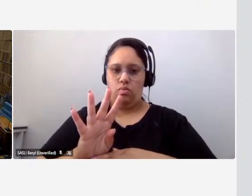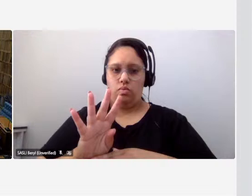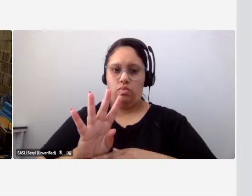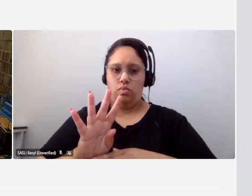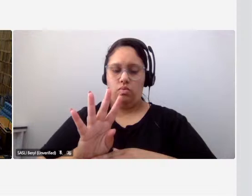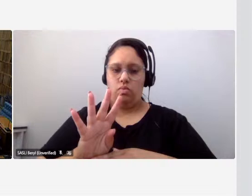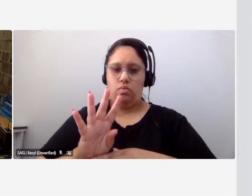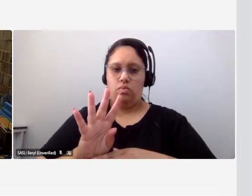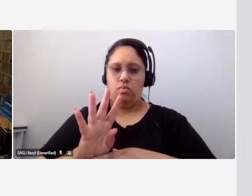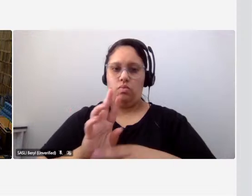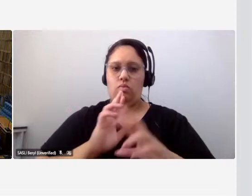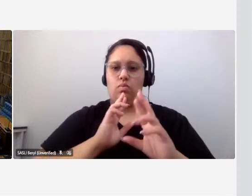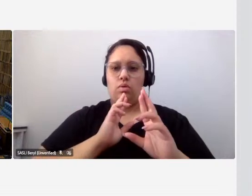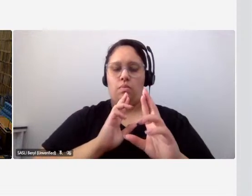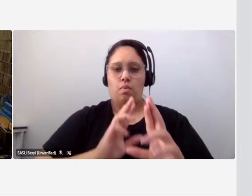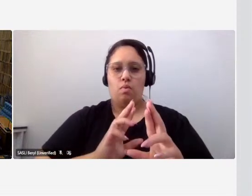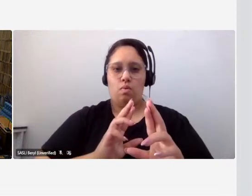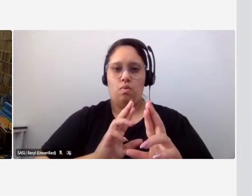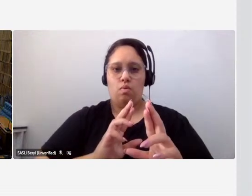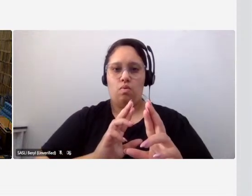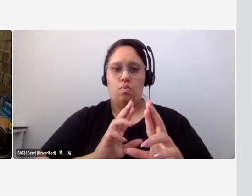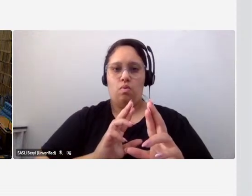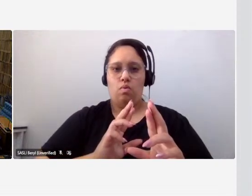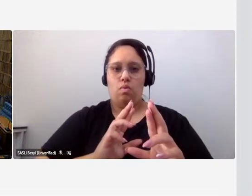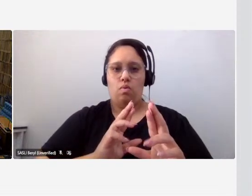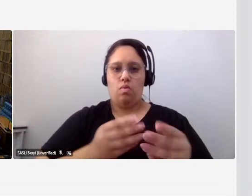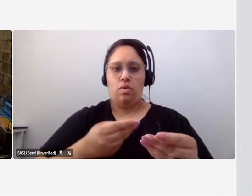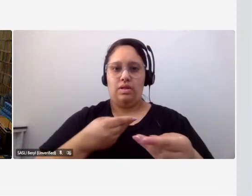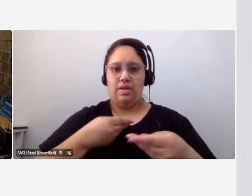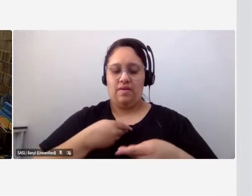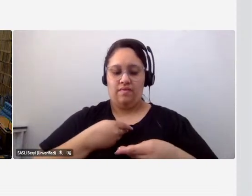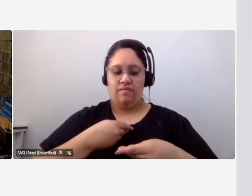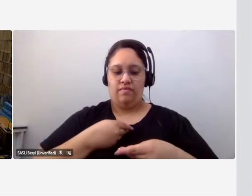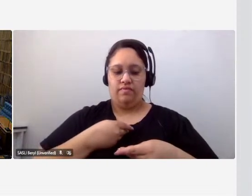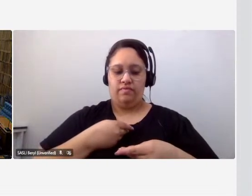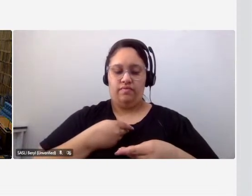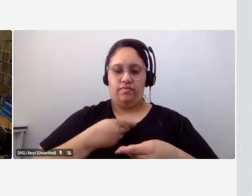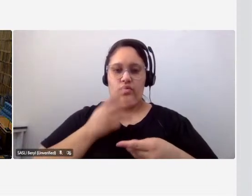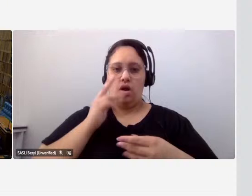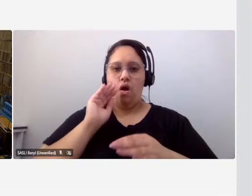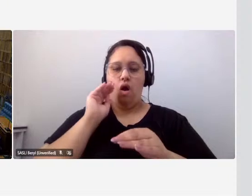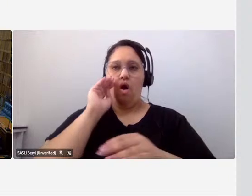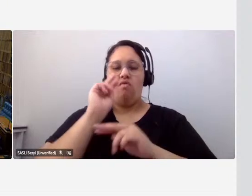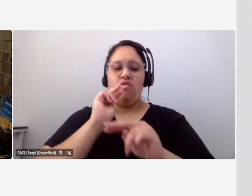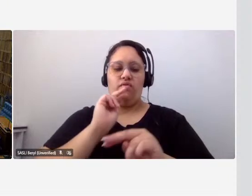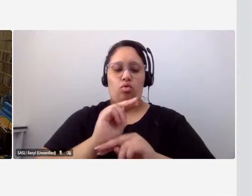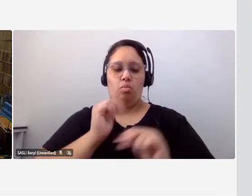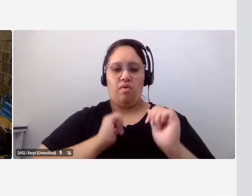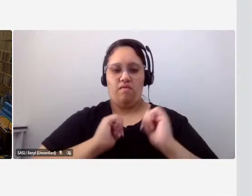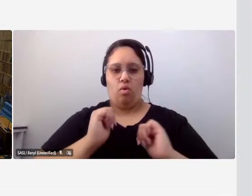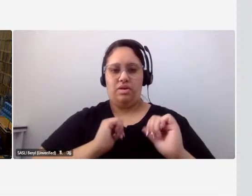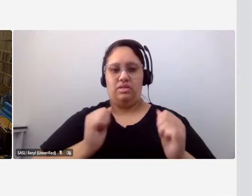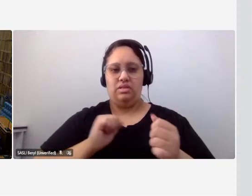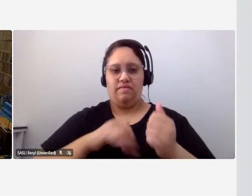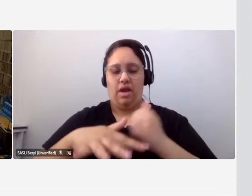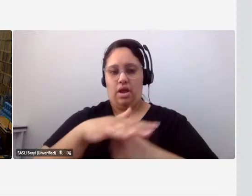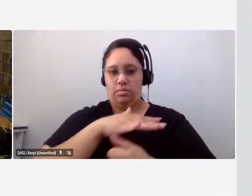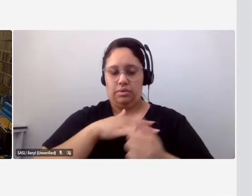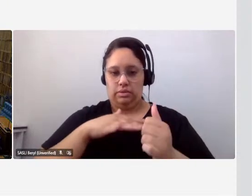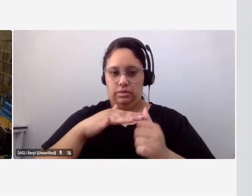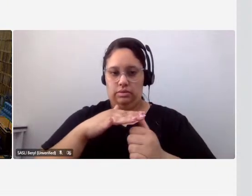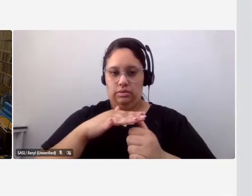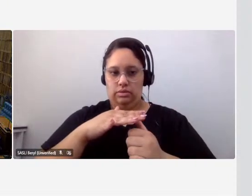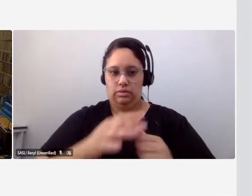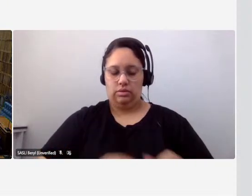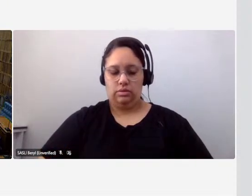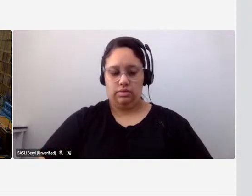The report is penned, its contents overview of performance, service environment.